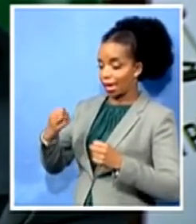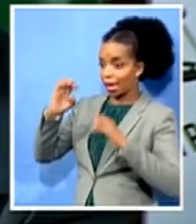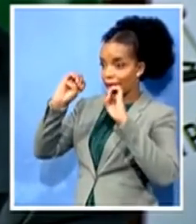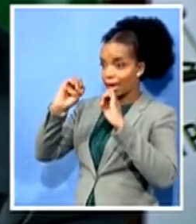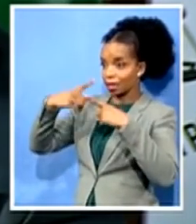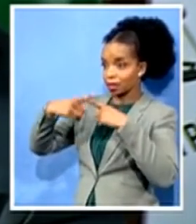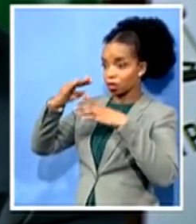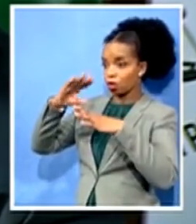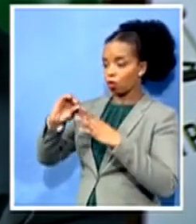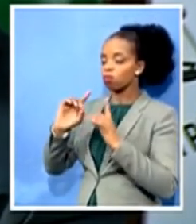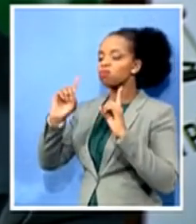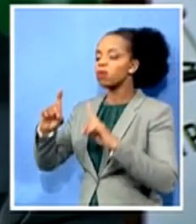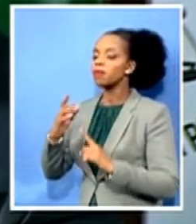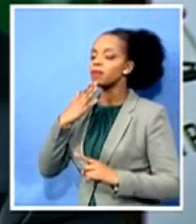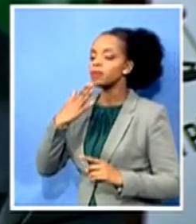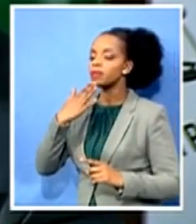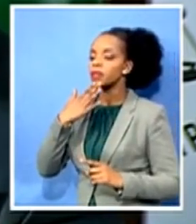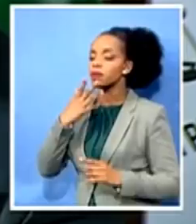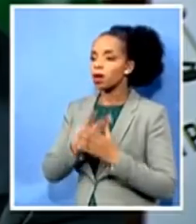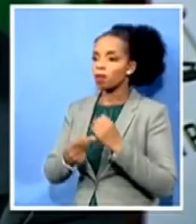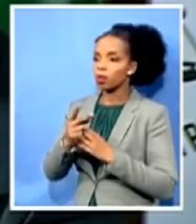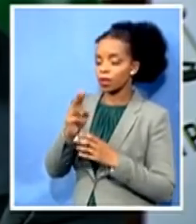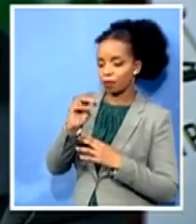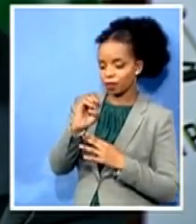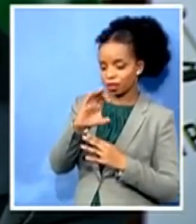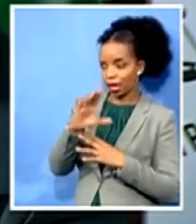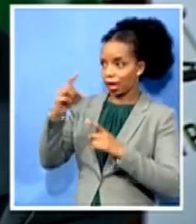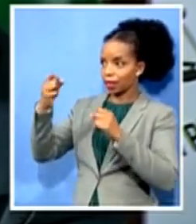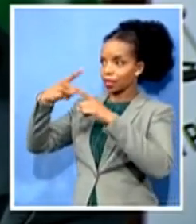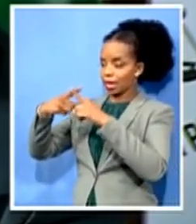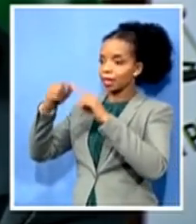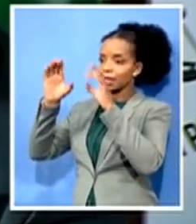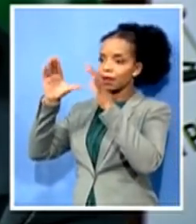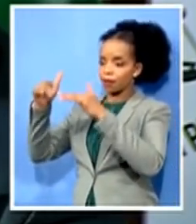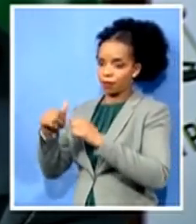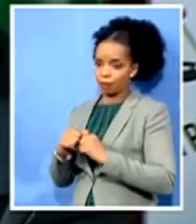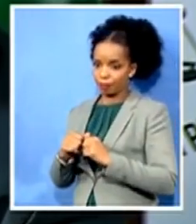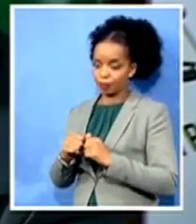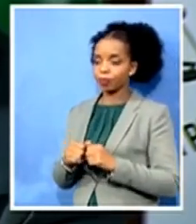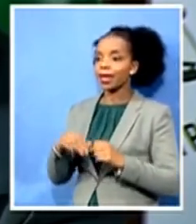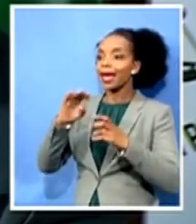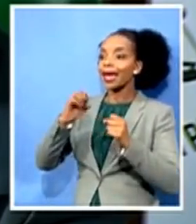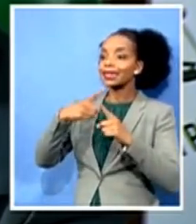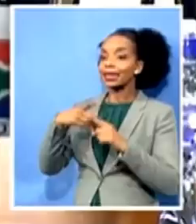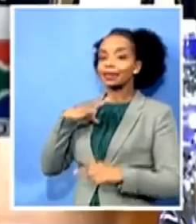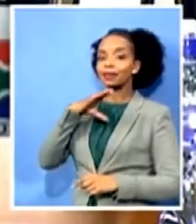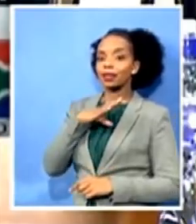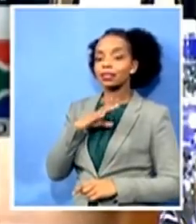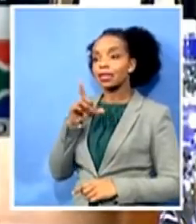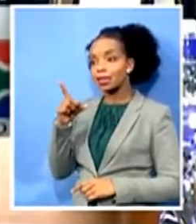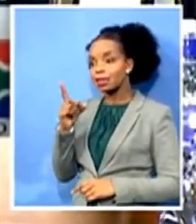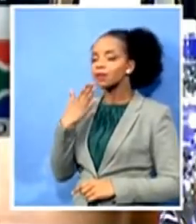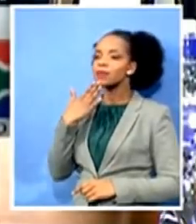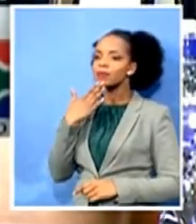EXCO stands for Executive Council. Those are the MECs of the provinces and the Premier. Is that